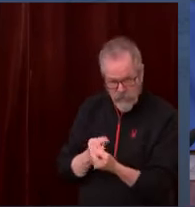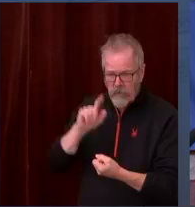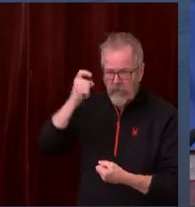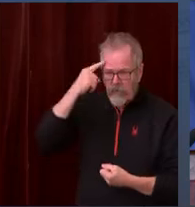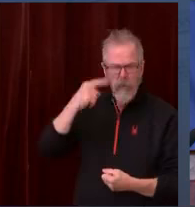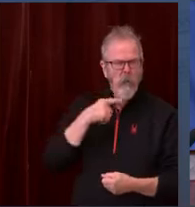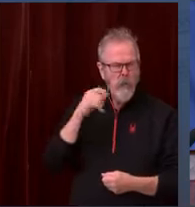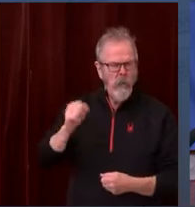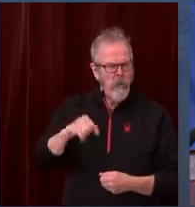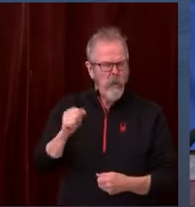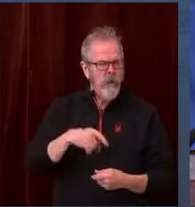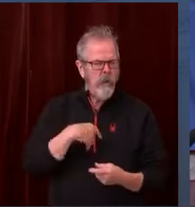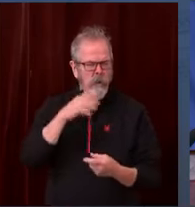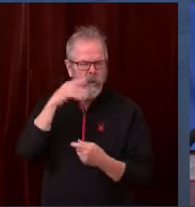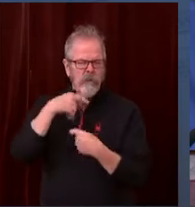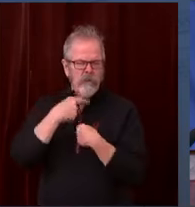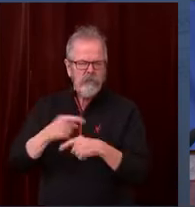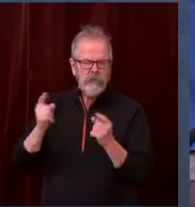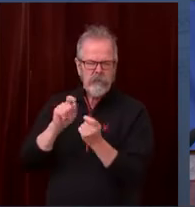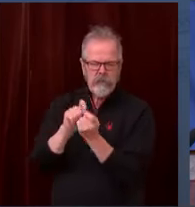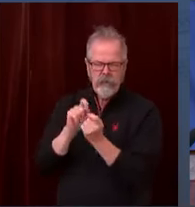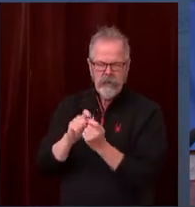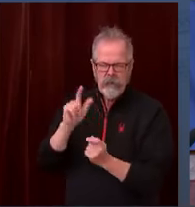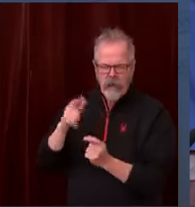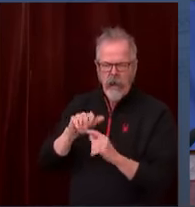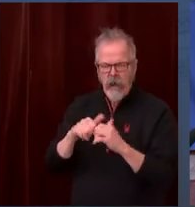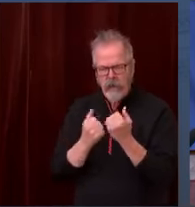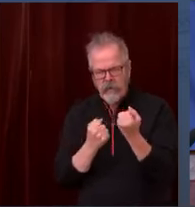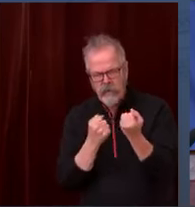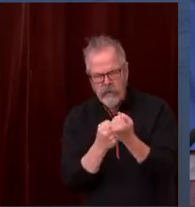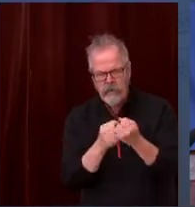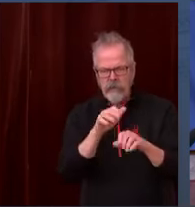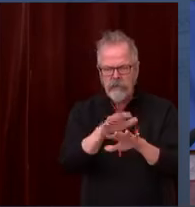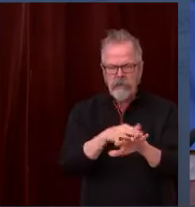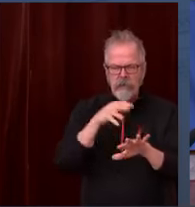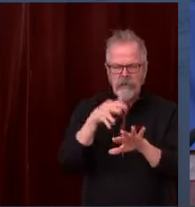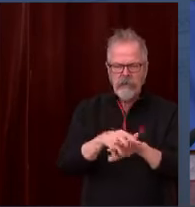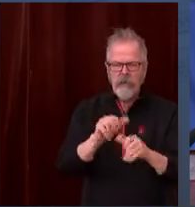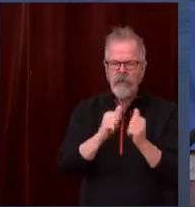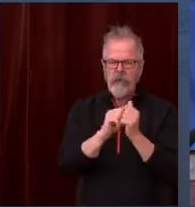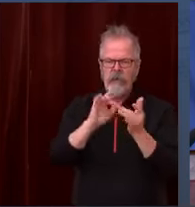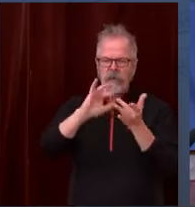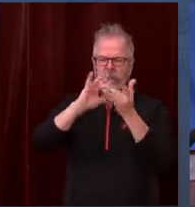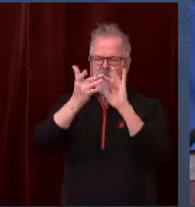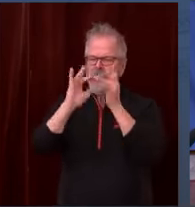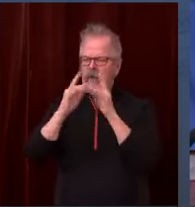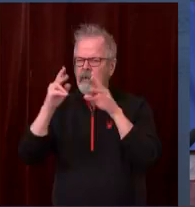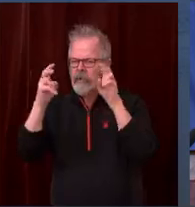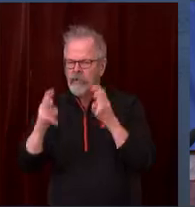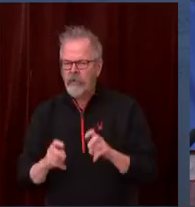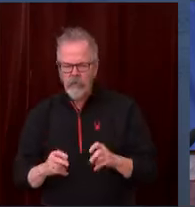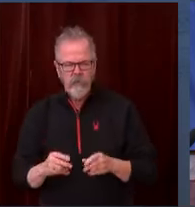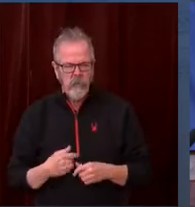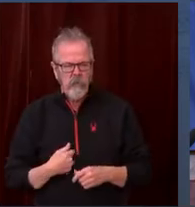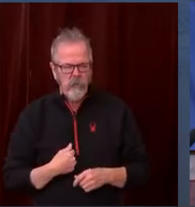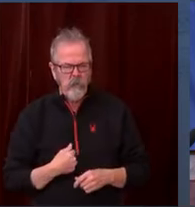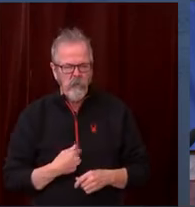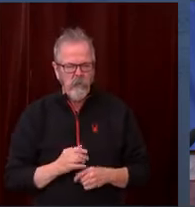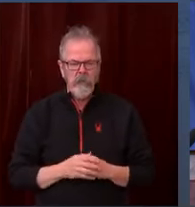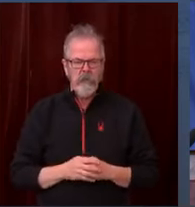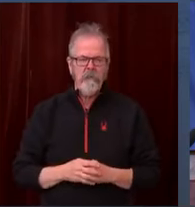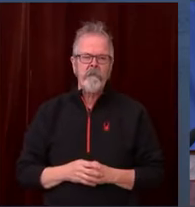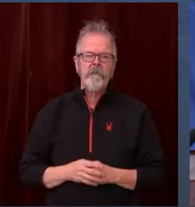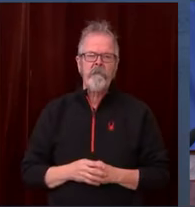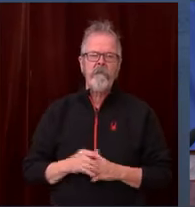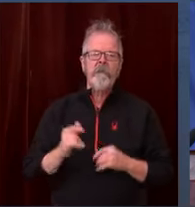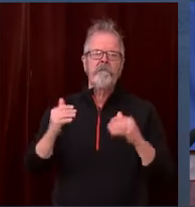Next question comes from Melissa with Crosscut. Hi there, Governor. I do have a question for both you and the insurance commissioner